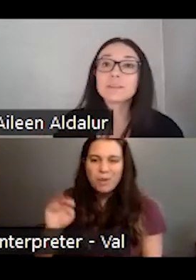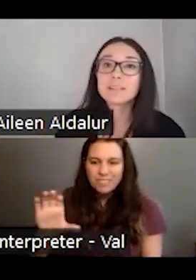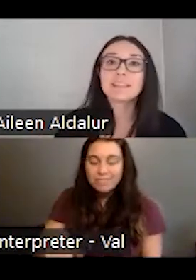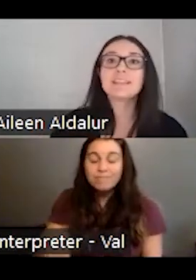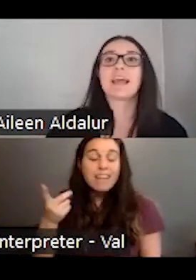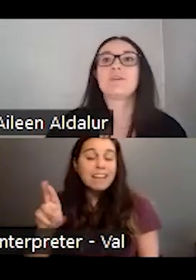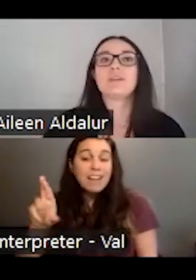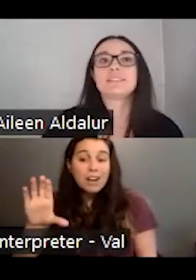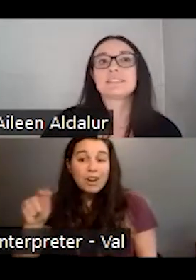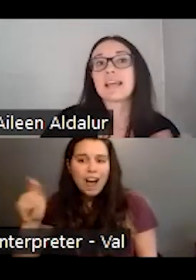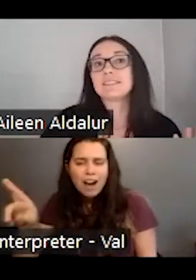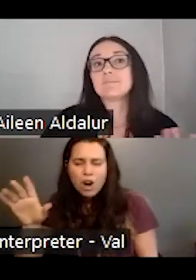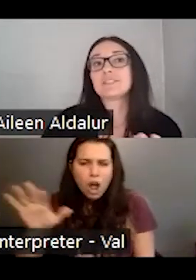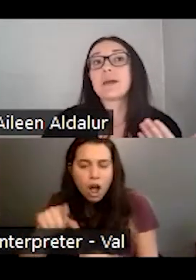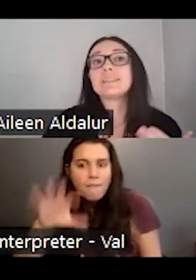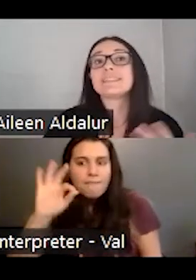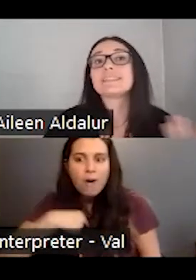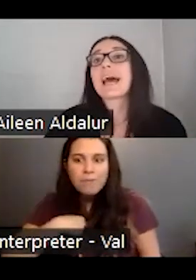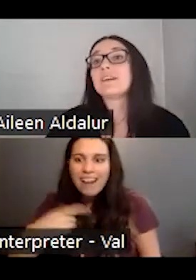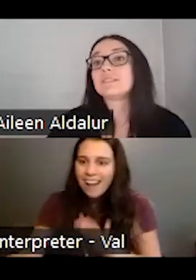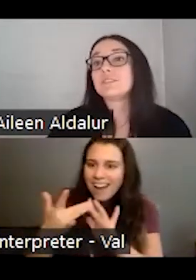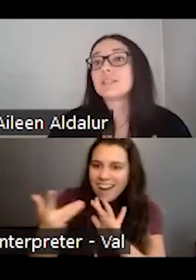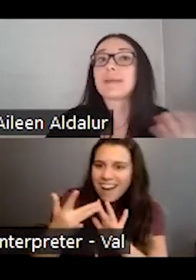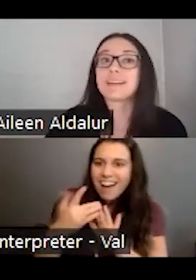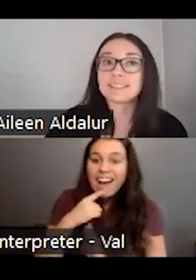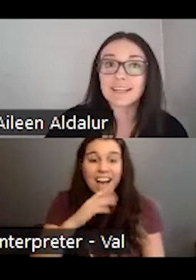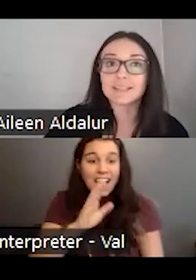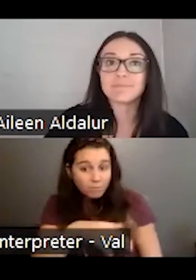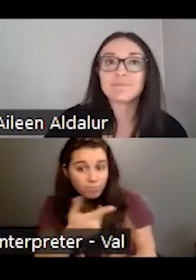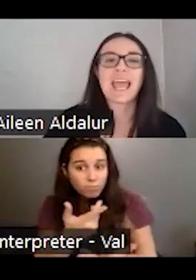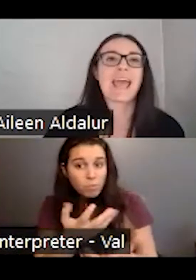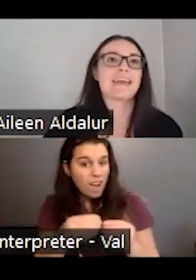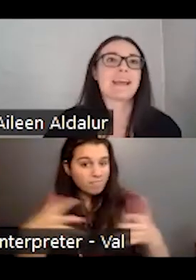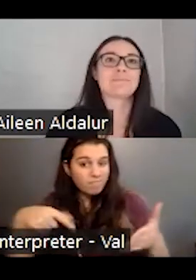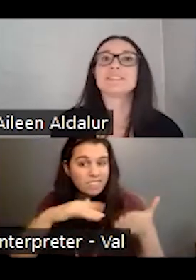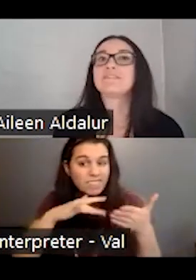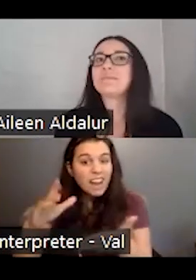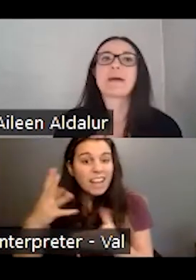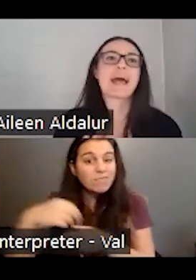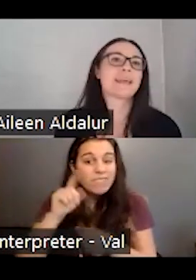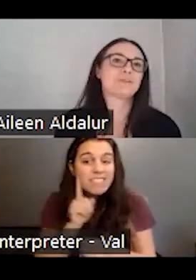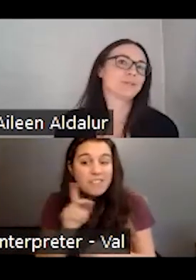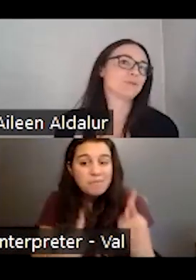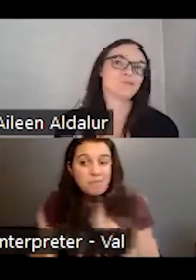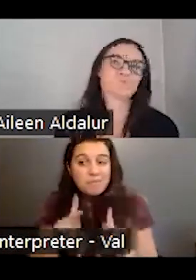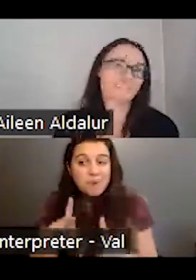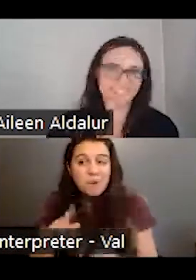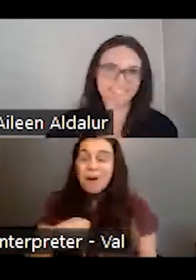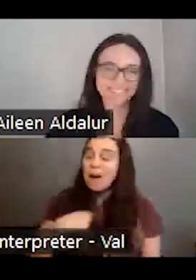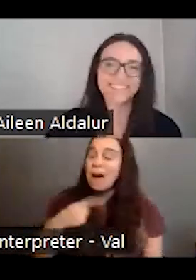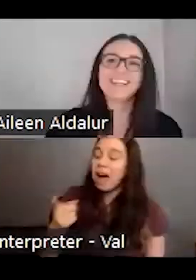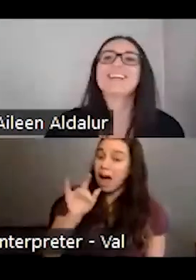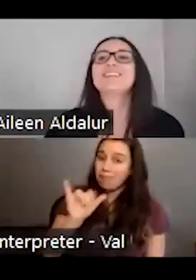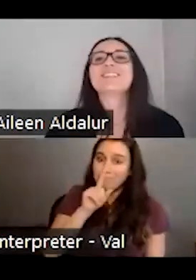in touch with me, and we ended up describing a desire to expand his study, and happened to fit my career goals